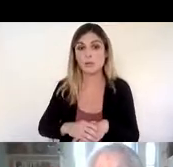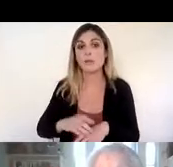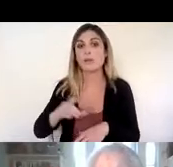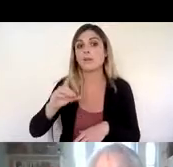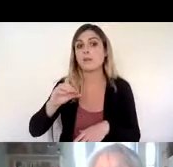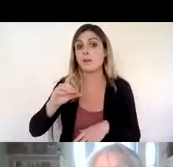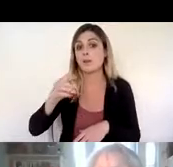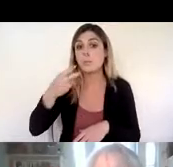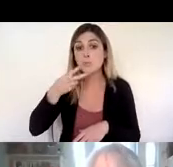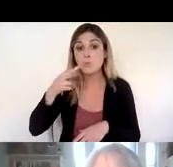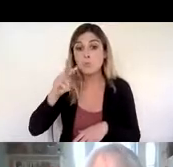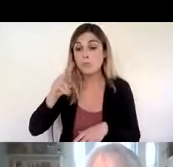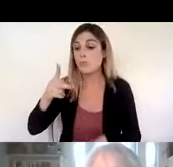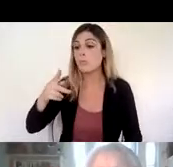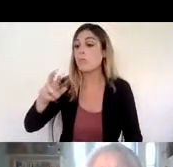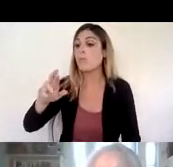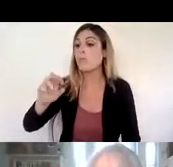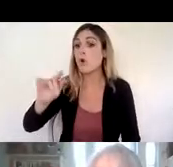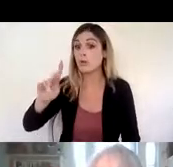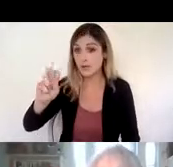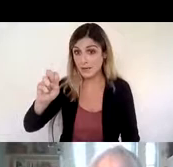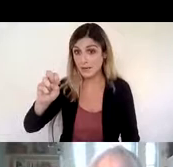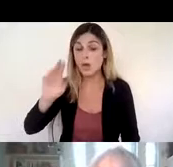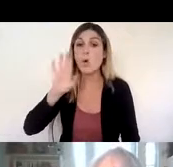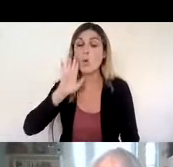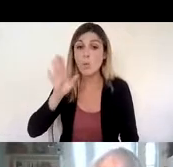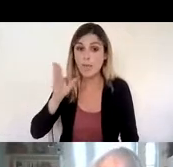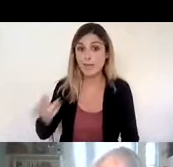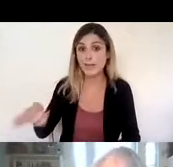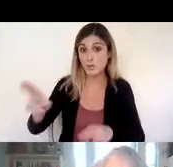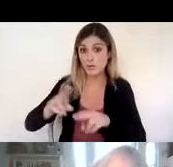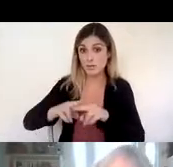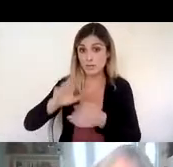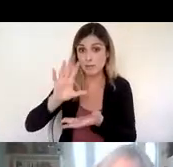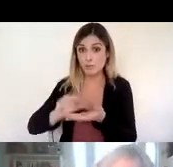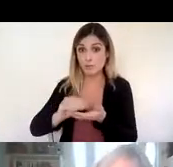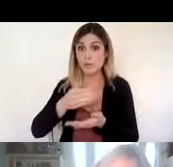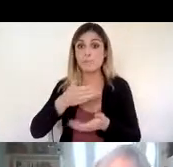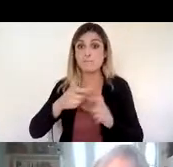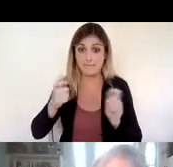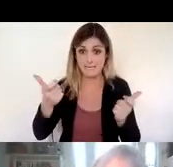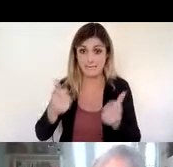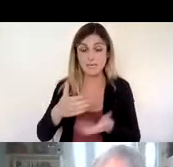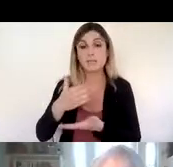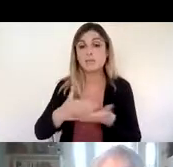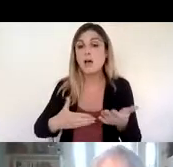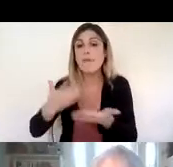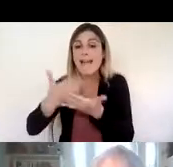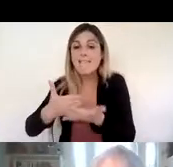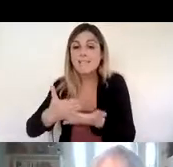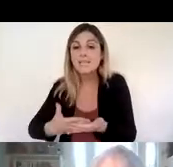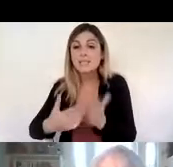increases calcium absorption pretty significantly. I'm going to talk about that a little bit more. There is some evidence that dietary fat improves absorption